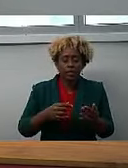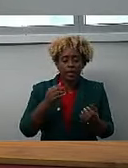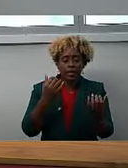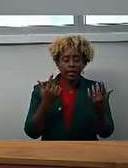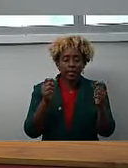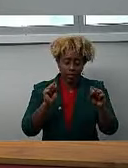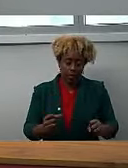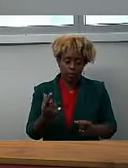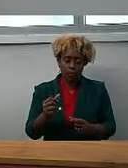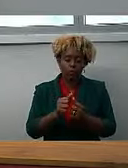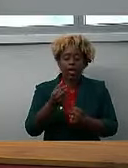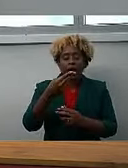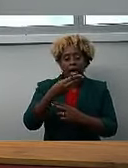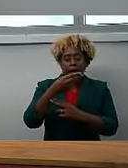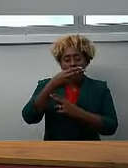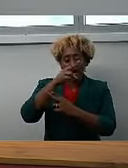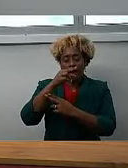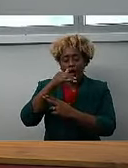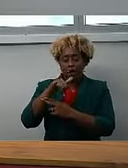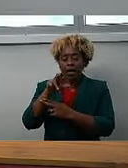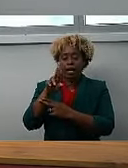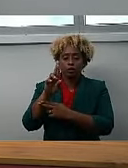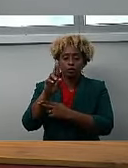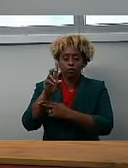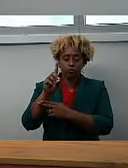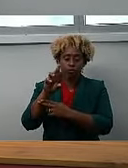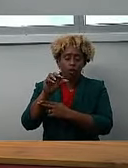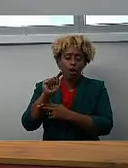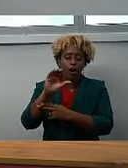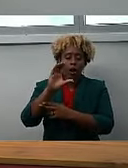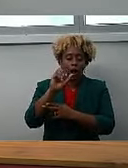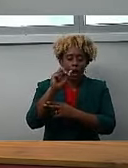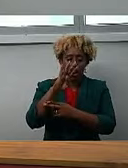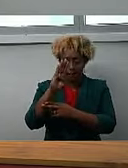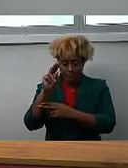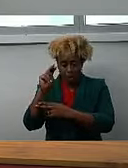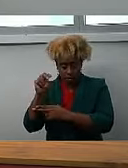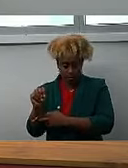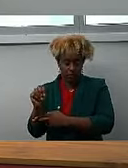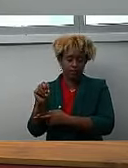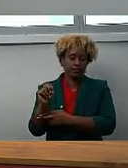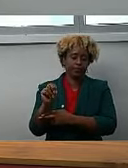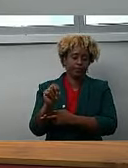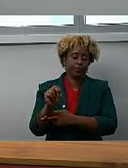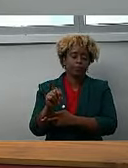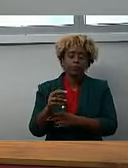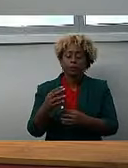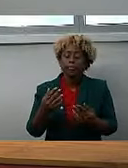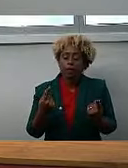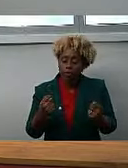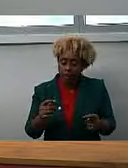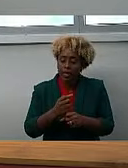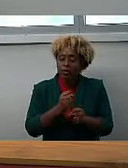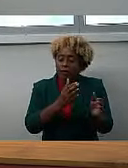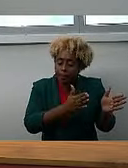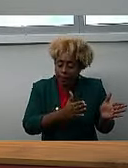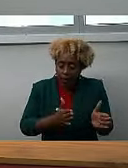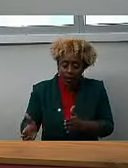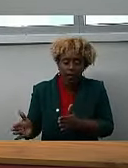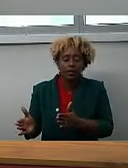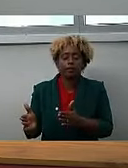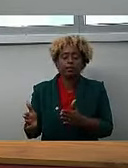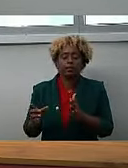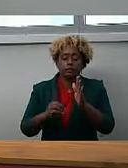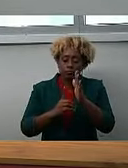and, if found to be commercially viable, devise a strategy and action plan to explore,